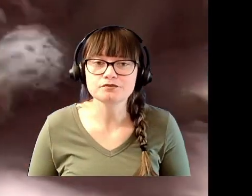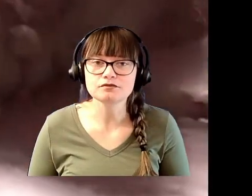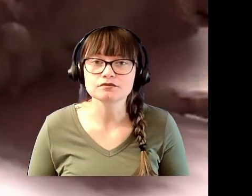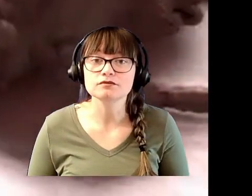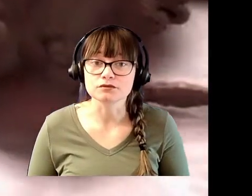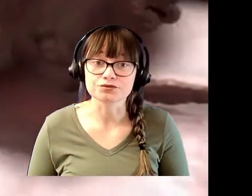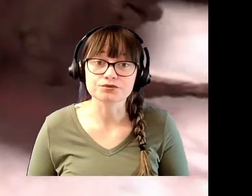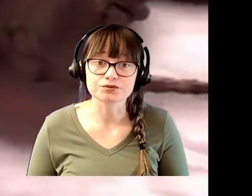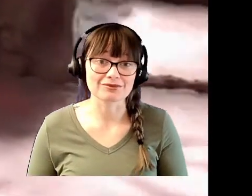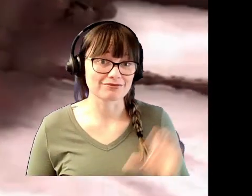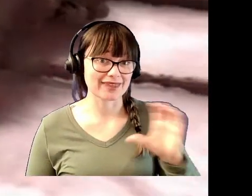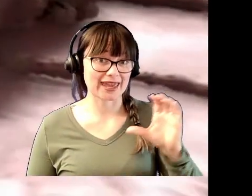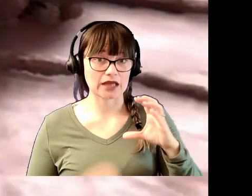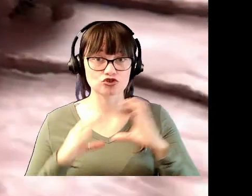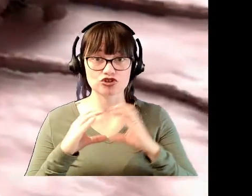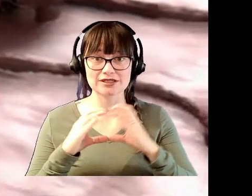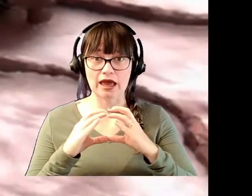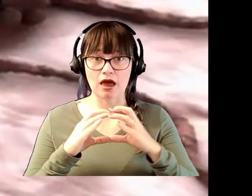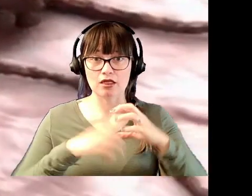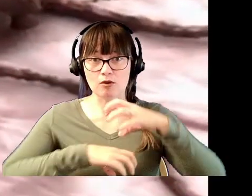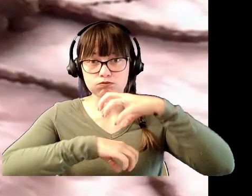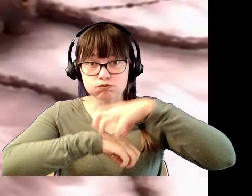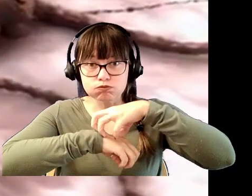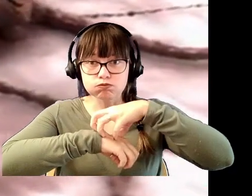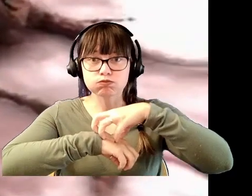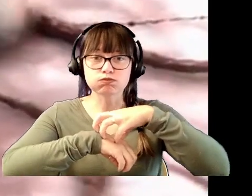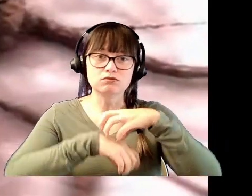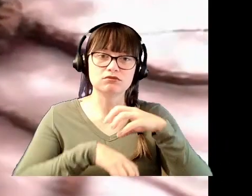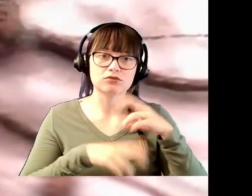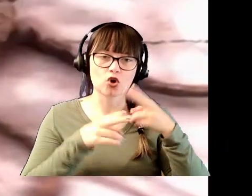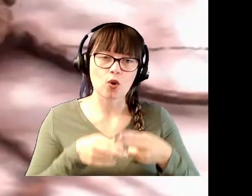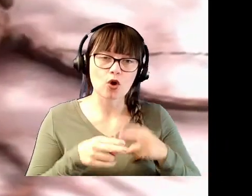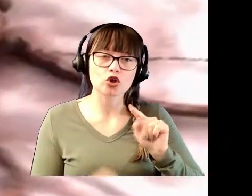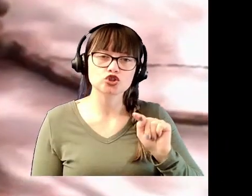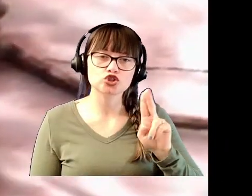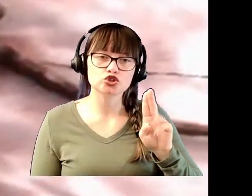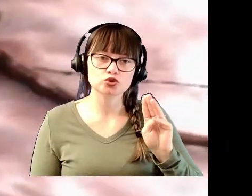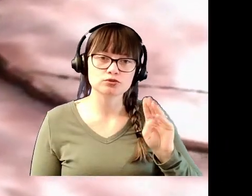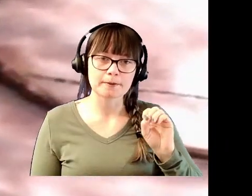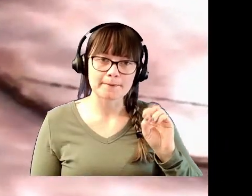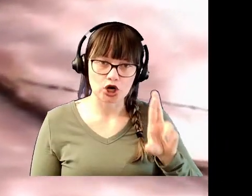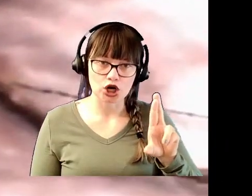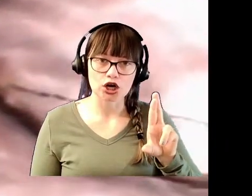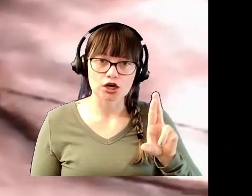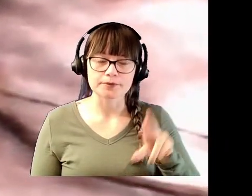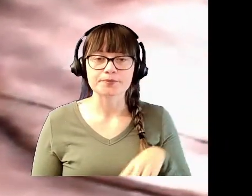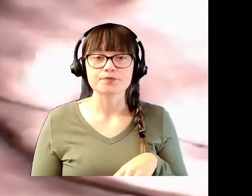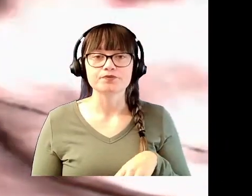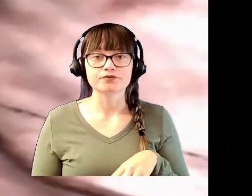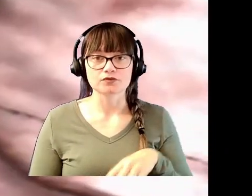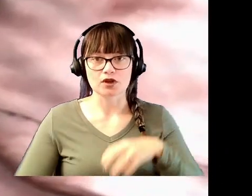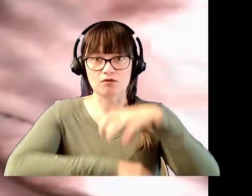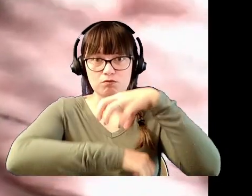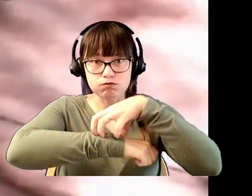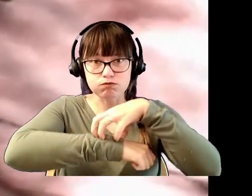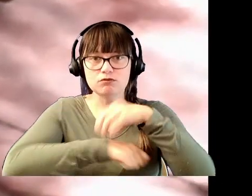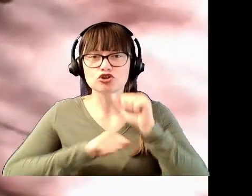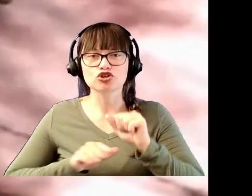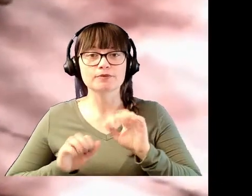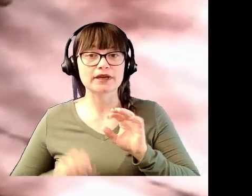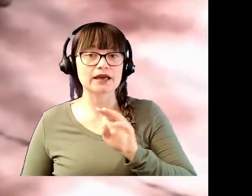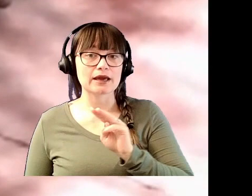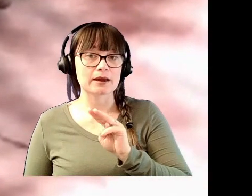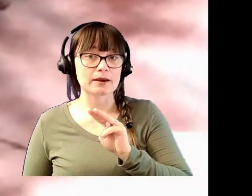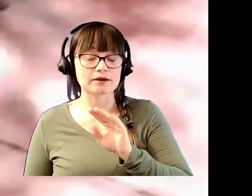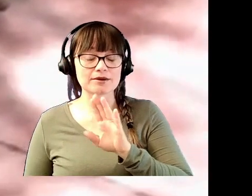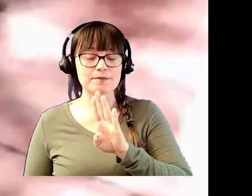cells, they form a mass, like I said, which is called a tumor. Tumors can be one of two ways. They can be benign or